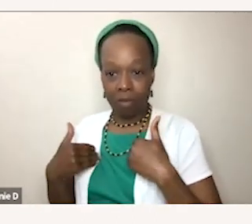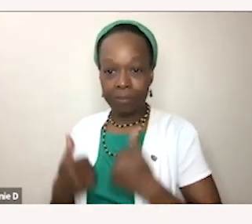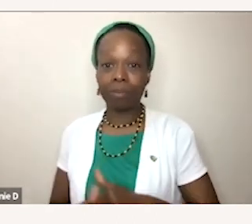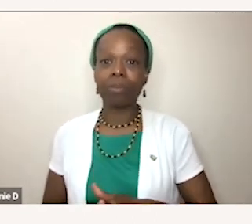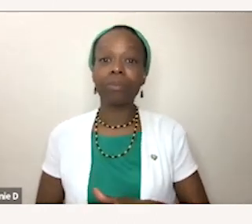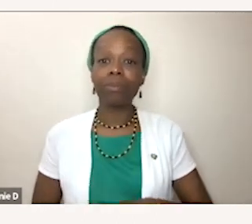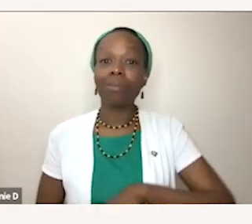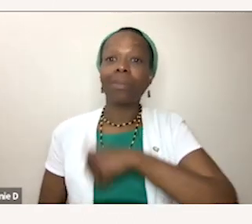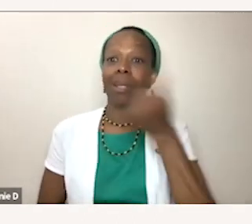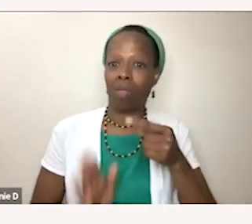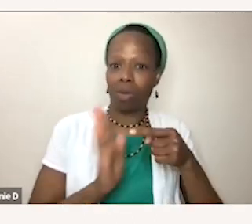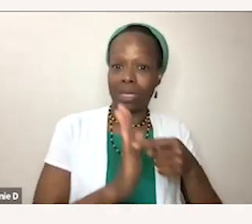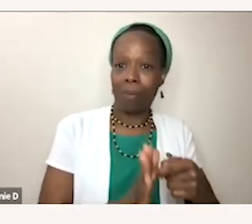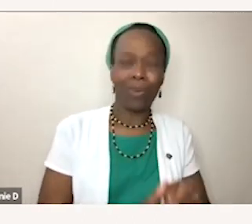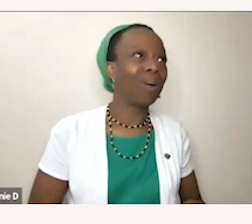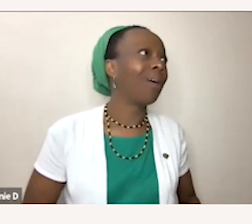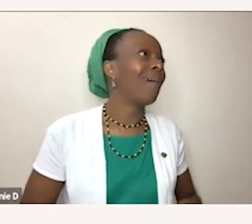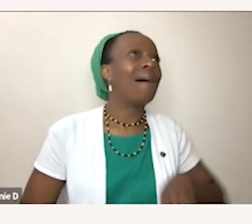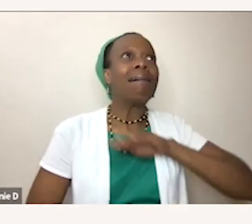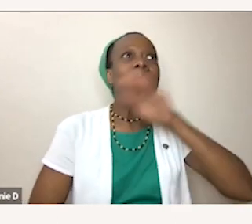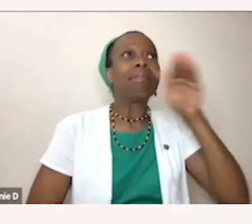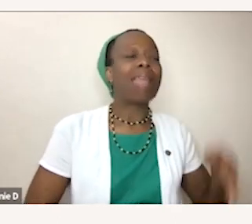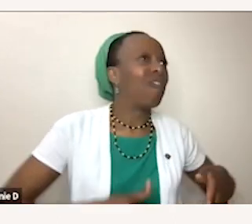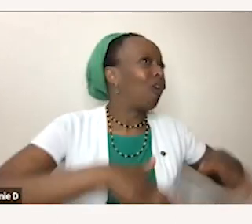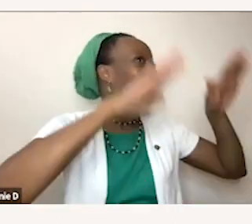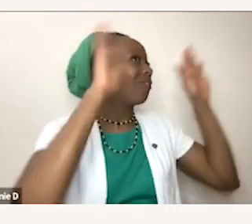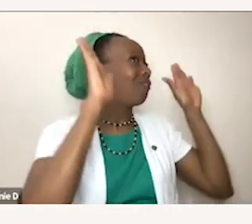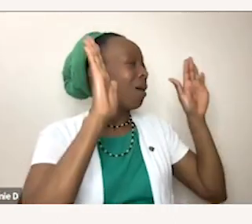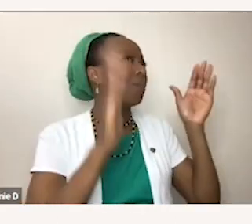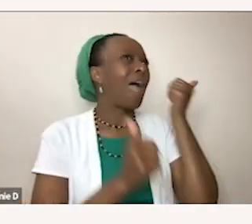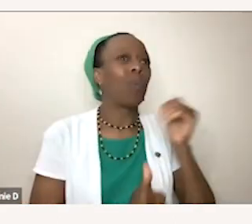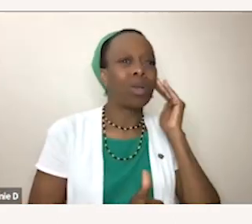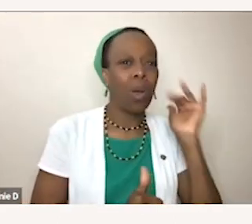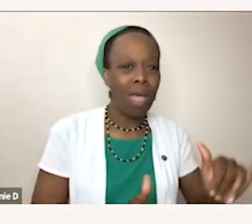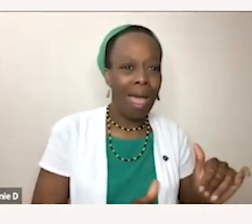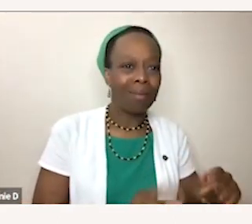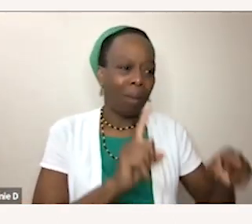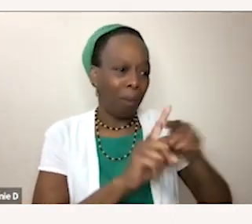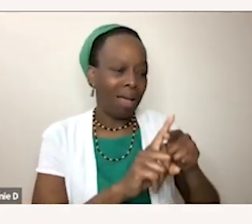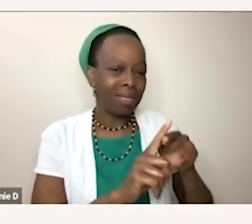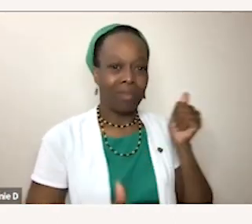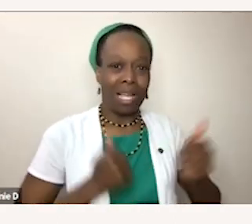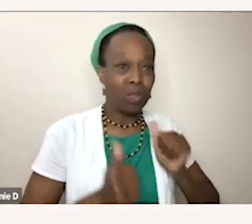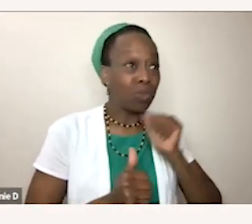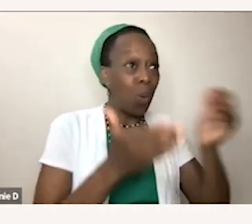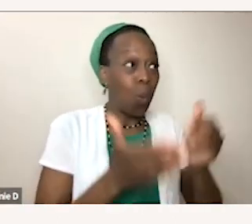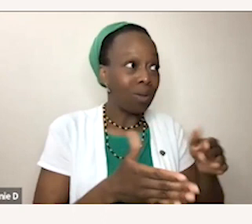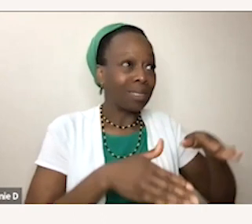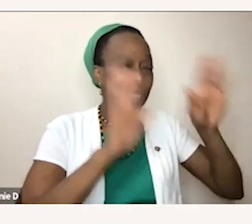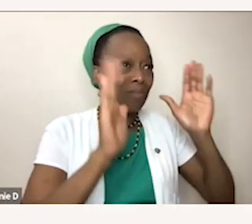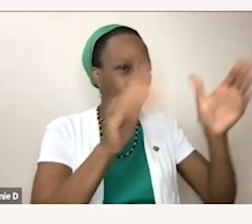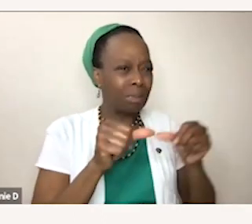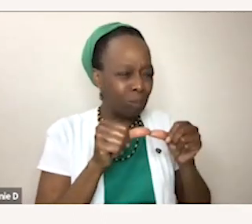The age-old one, never give up. You know, and I think all of us want to have this positive attitude, right? And sometimes we don't want to give up. Sometimes we want to push